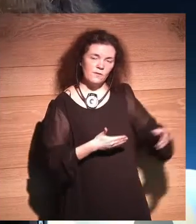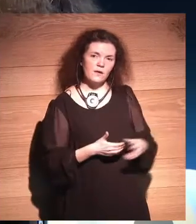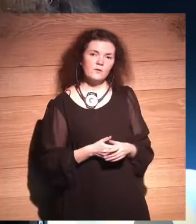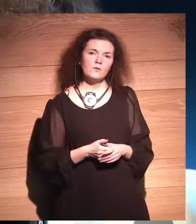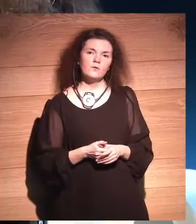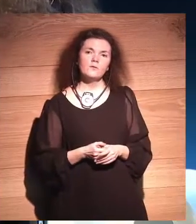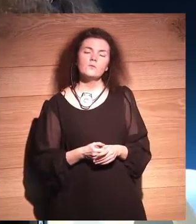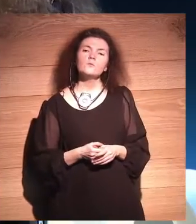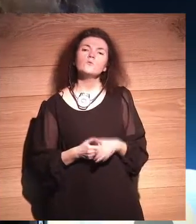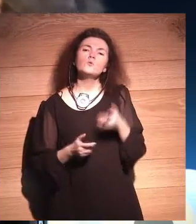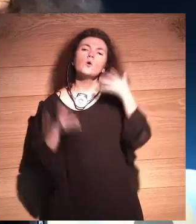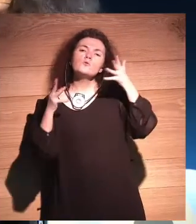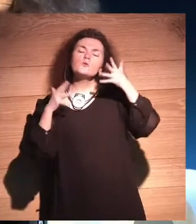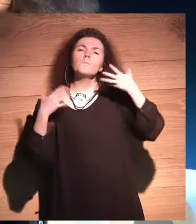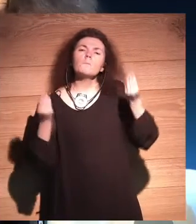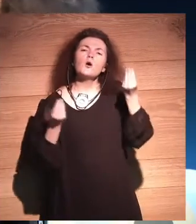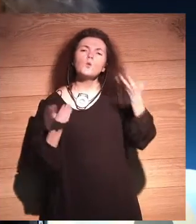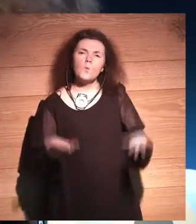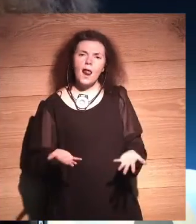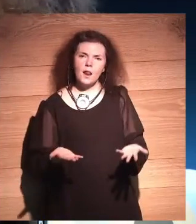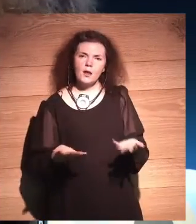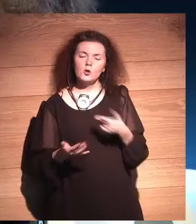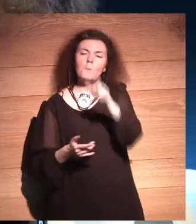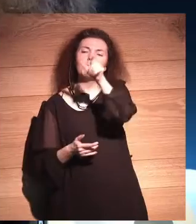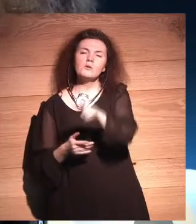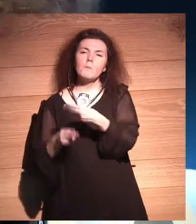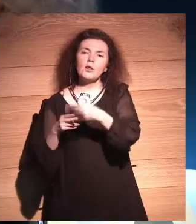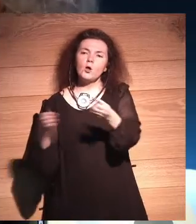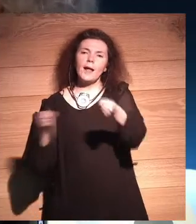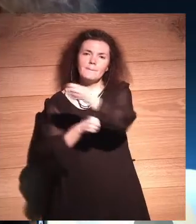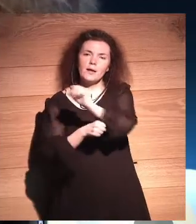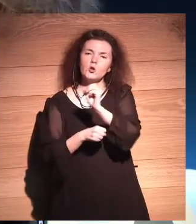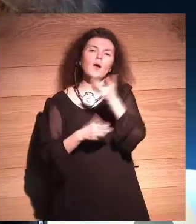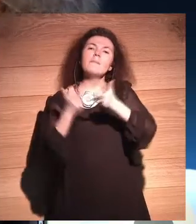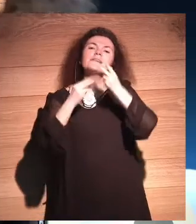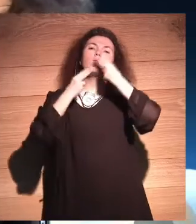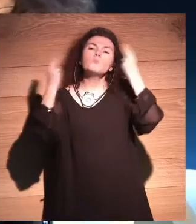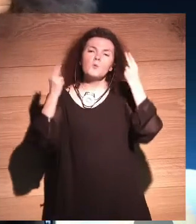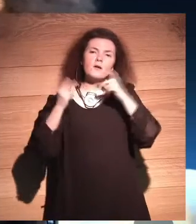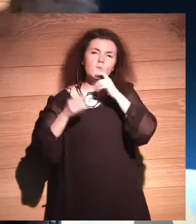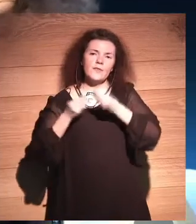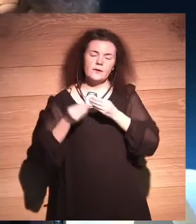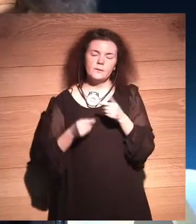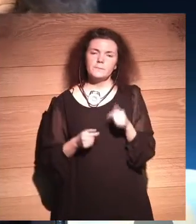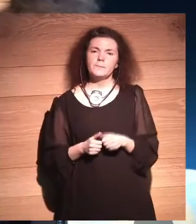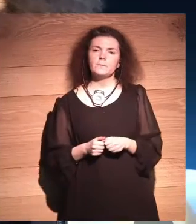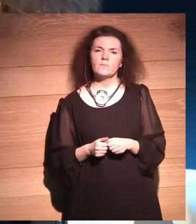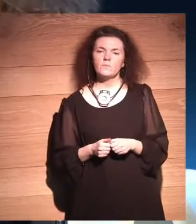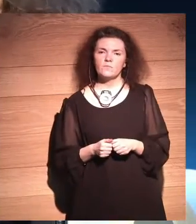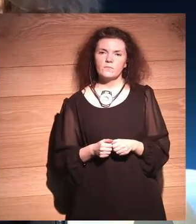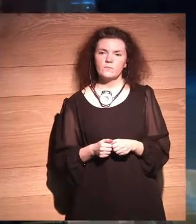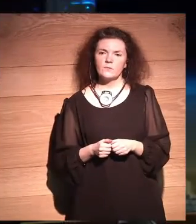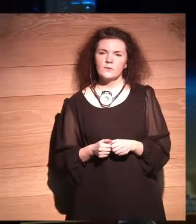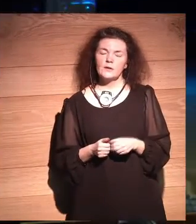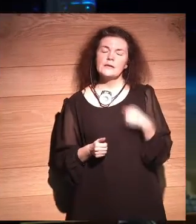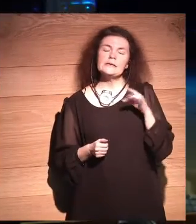or to go through a more direct participation model. Of course, I'm not talking about changing the political actor, but the administration.